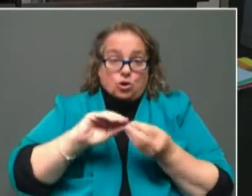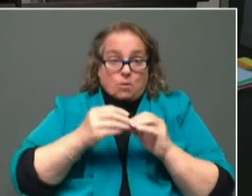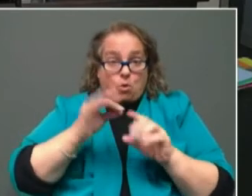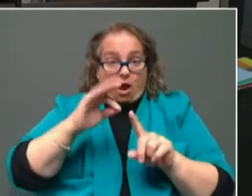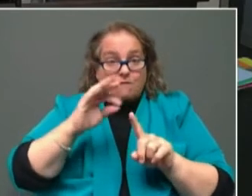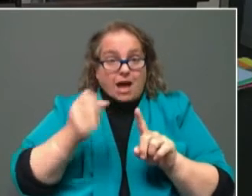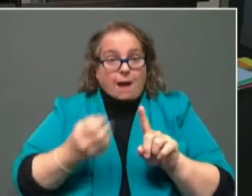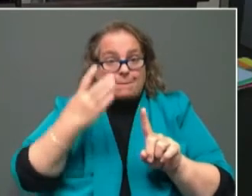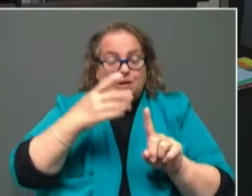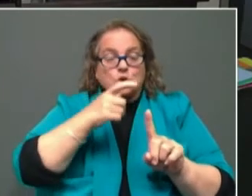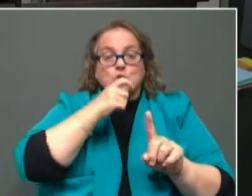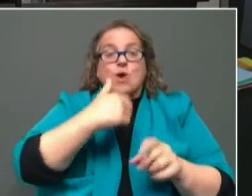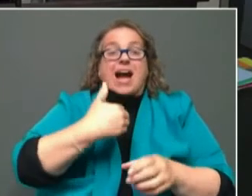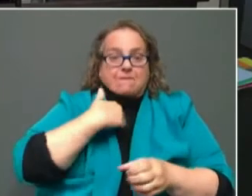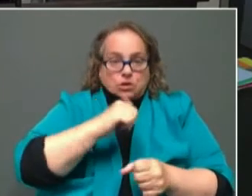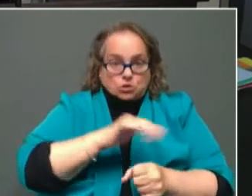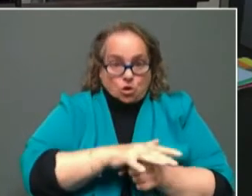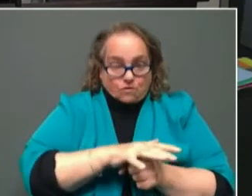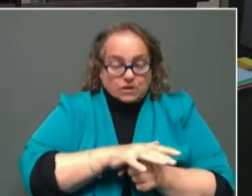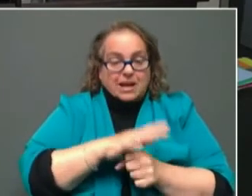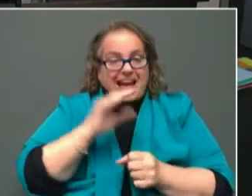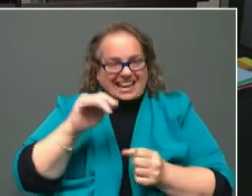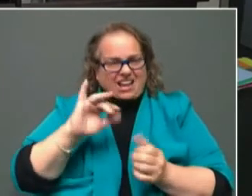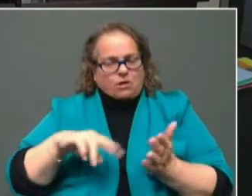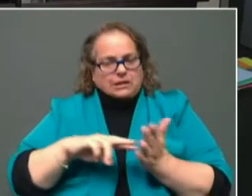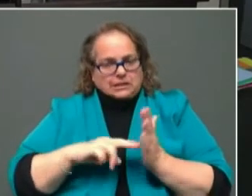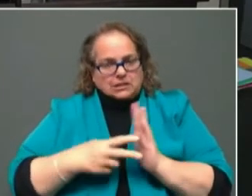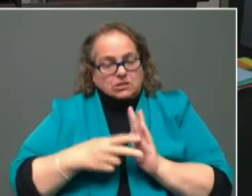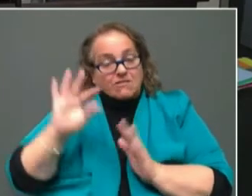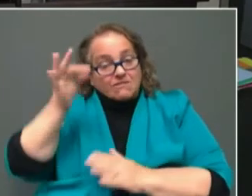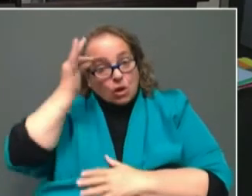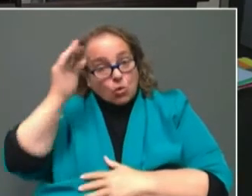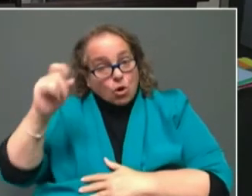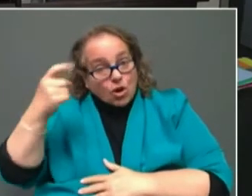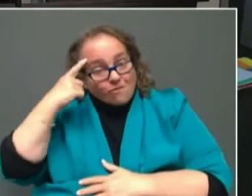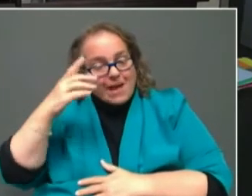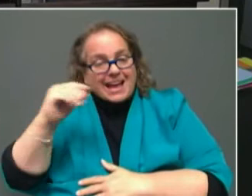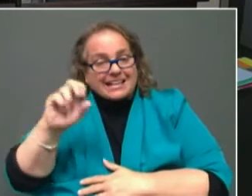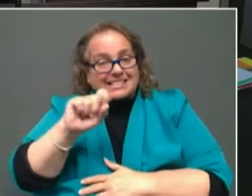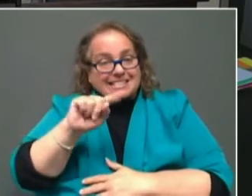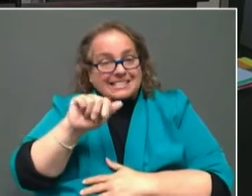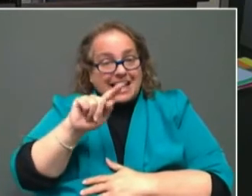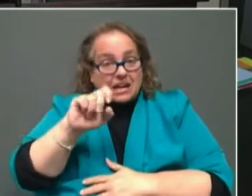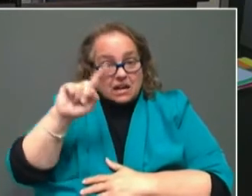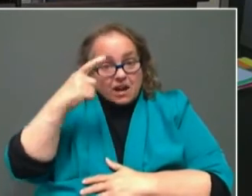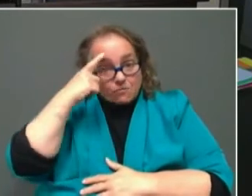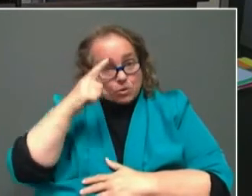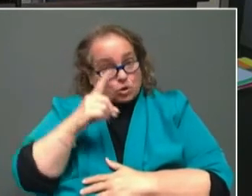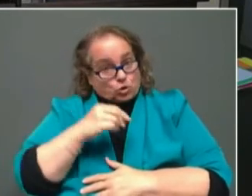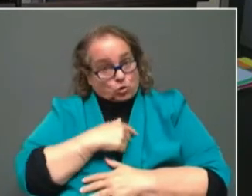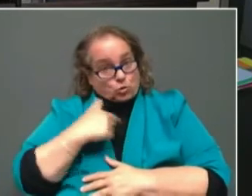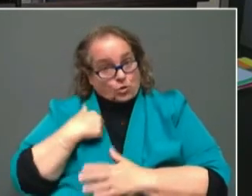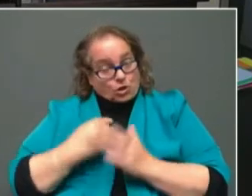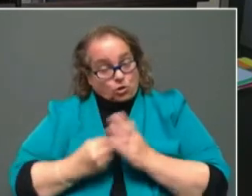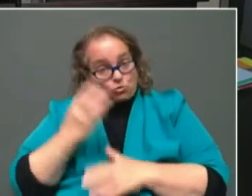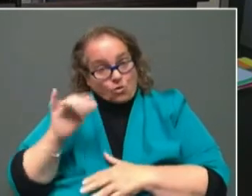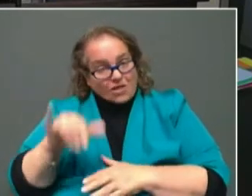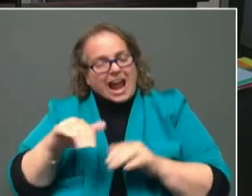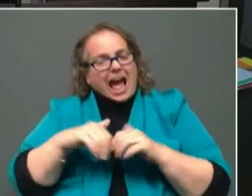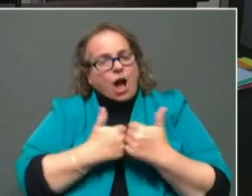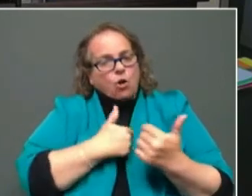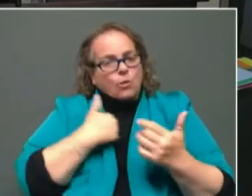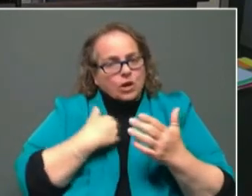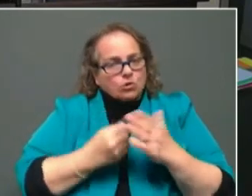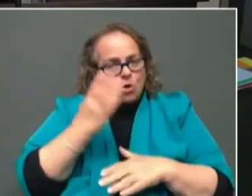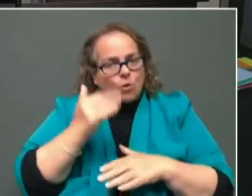to this at the federal government and also at the state government about do we grow that and how we grow it so we can sequence more